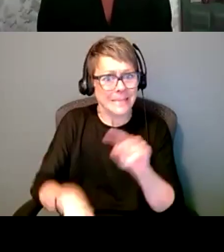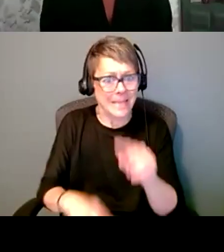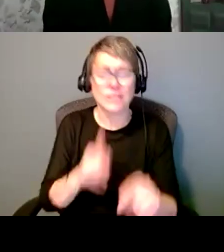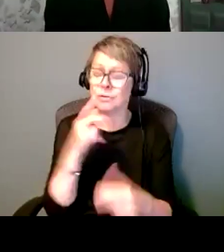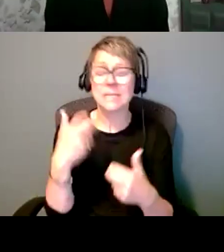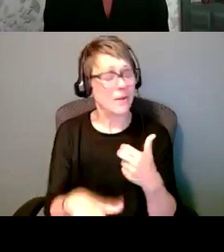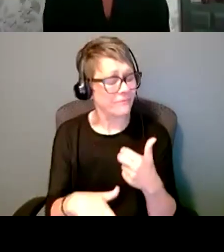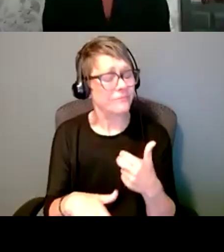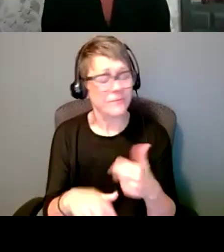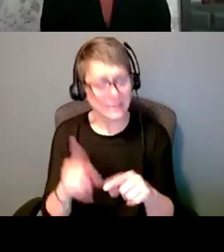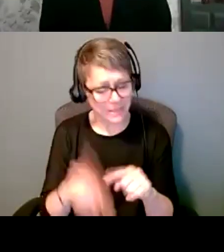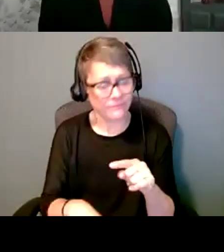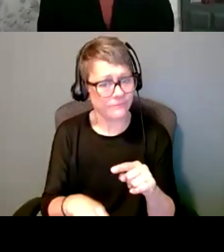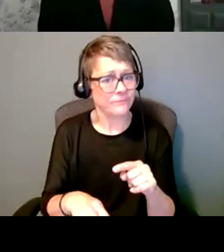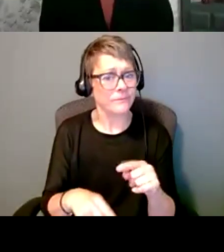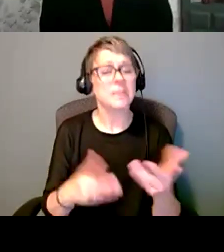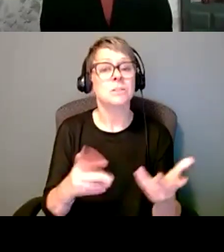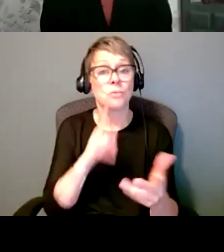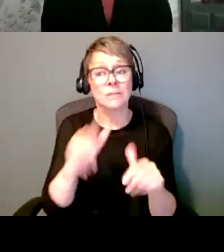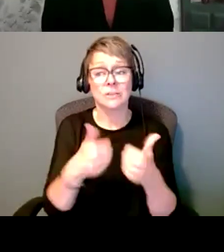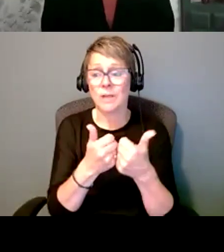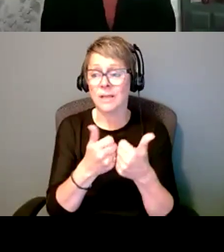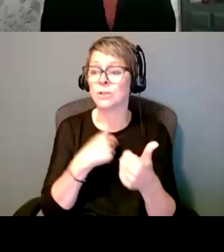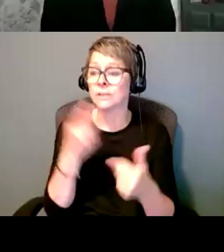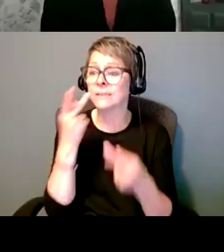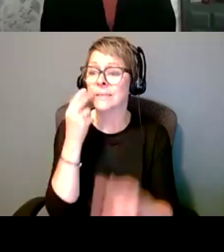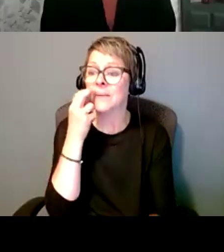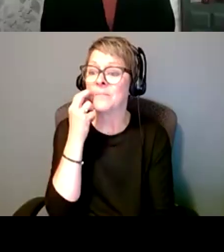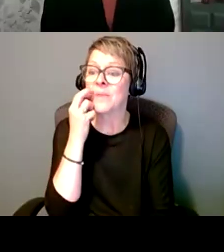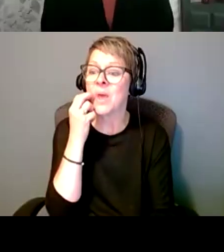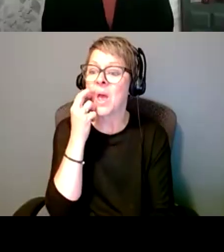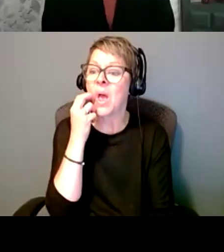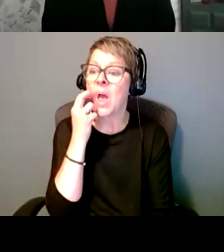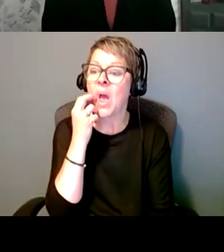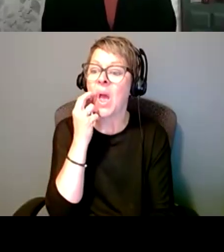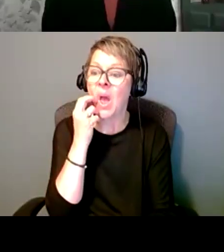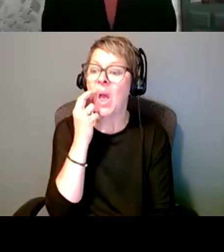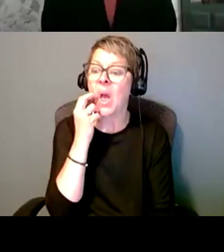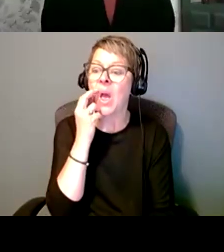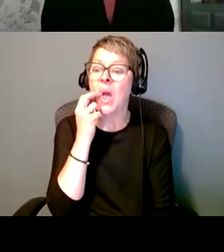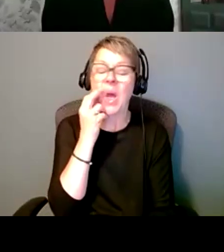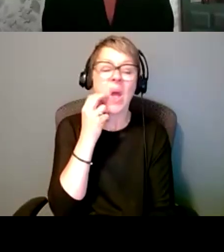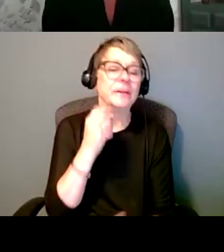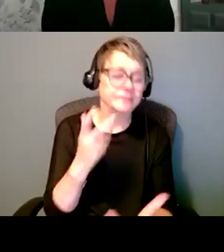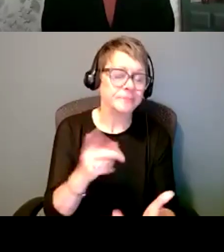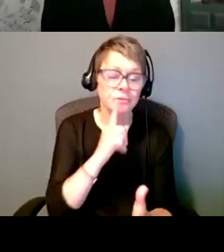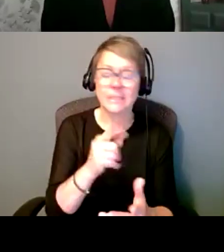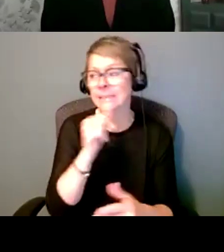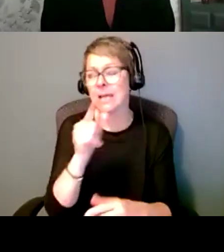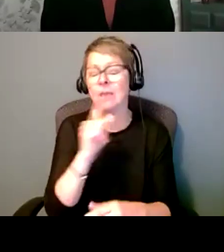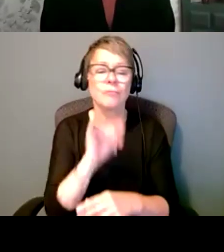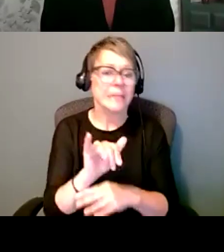Yeah, so there are some really real challenges, I think, that are not relational and that are not holistic for